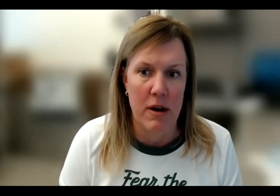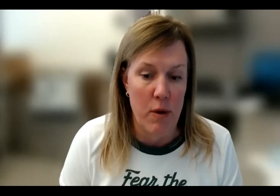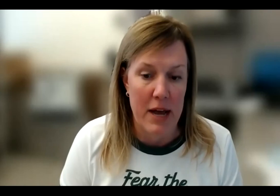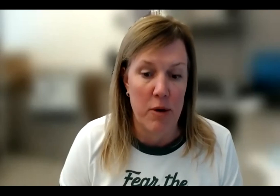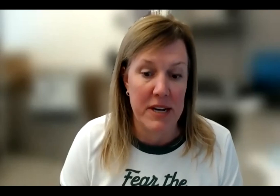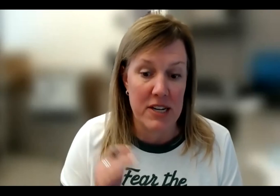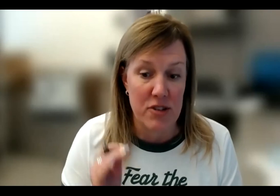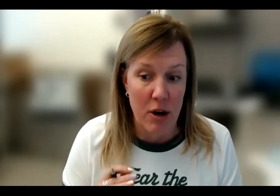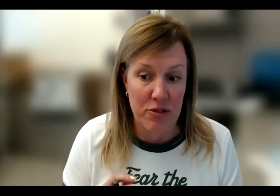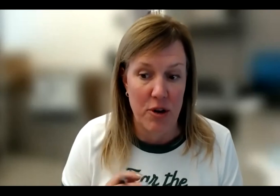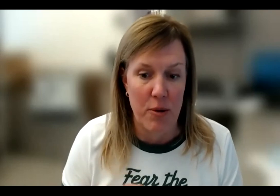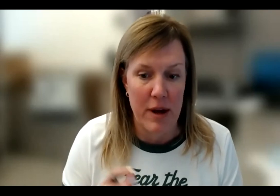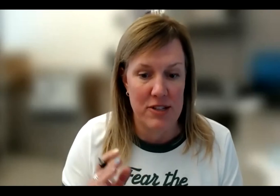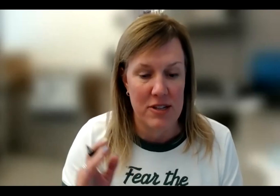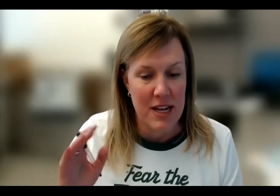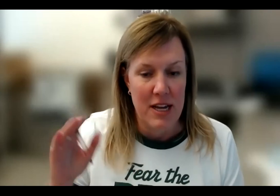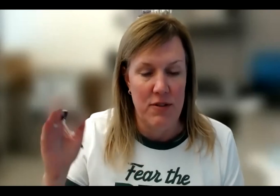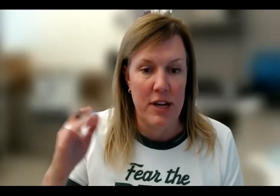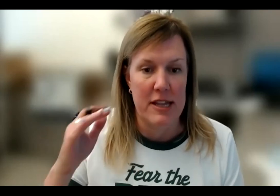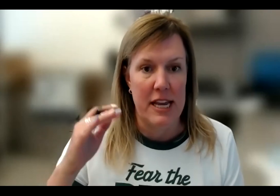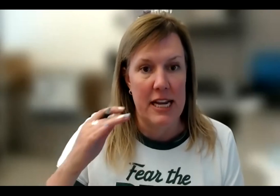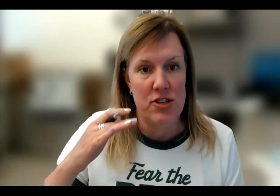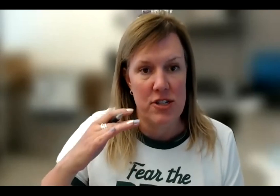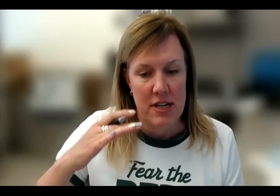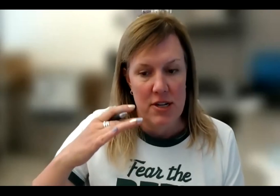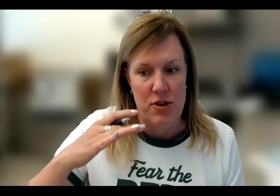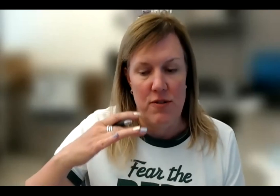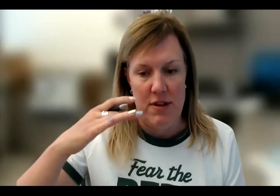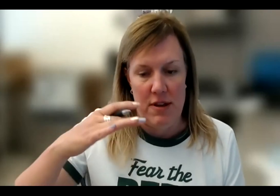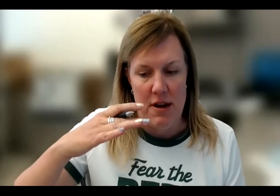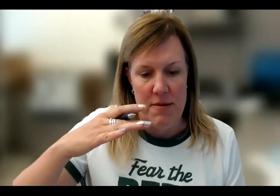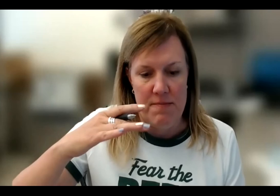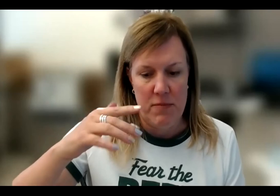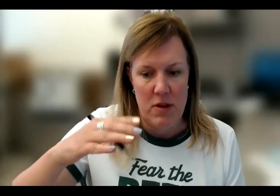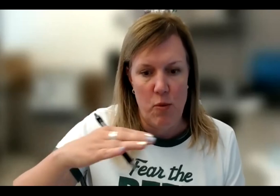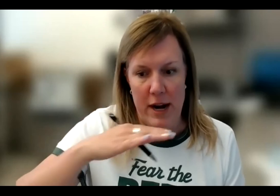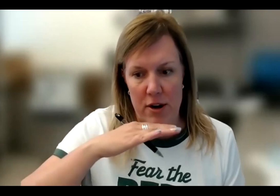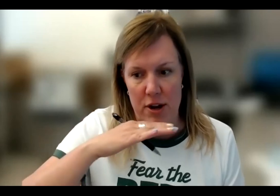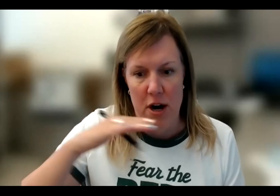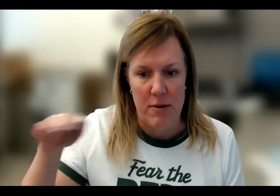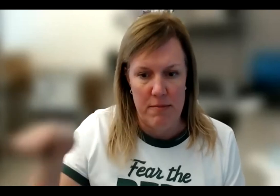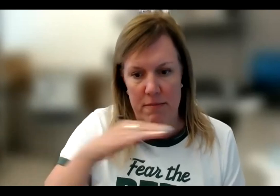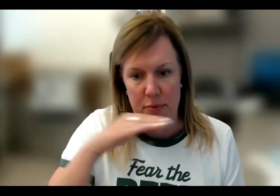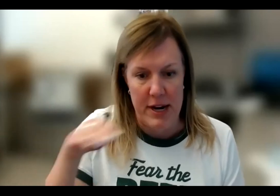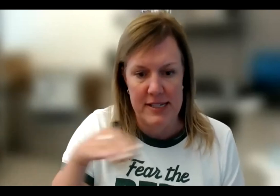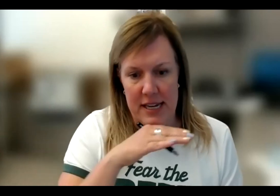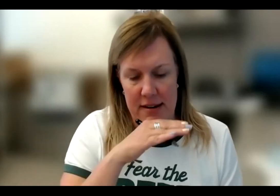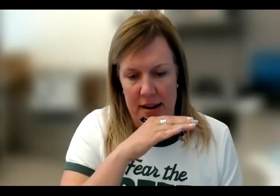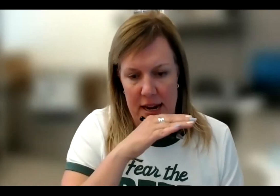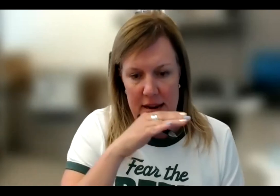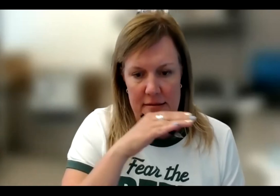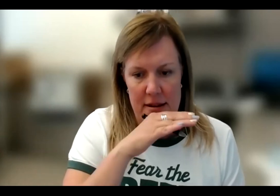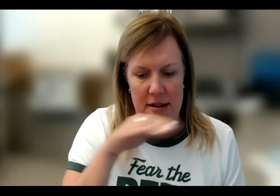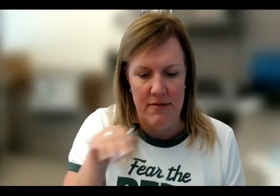a while, but it is also, if you look at the age, sort of the where there are breaks